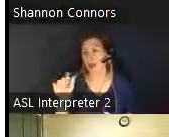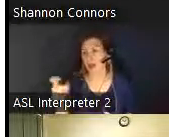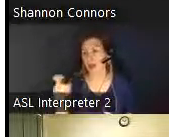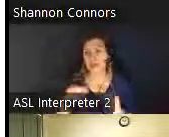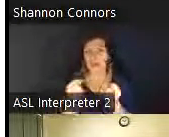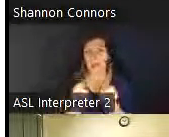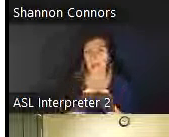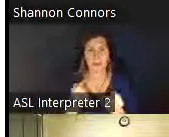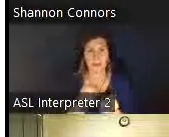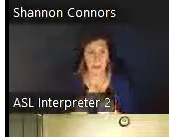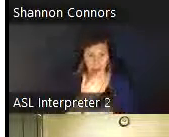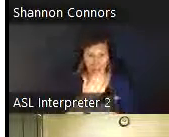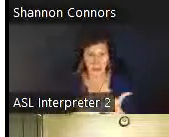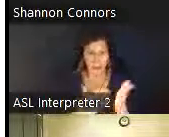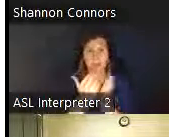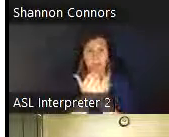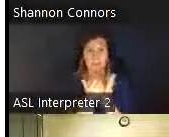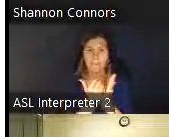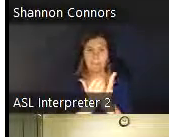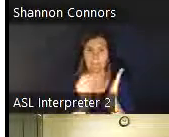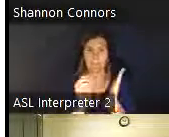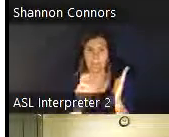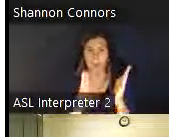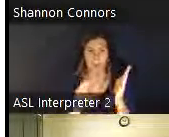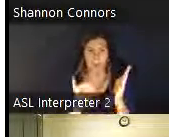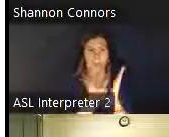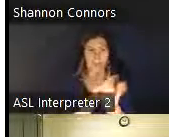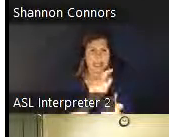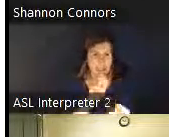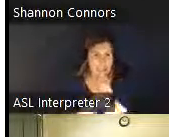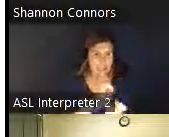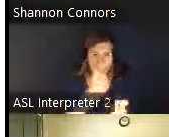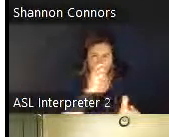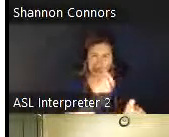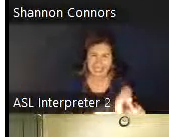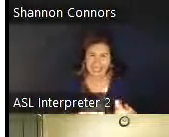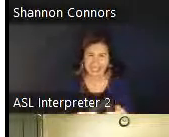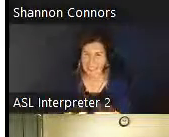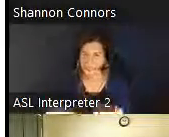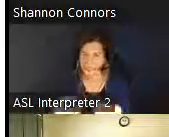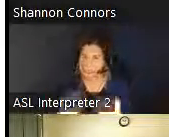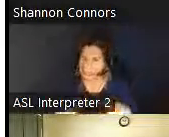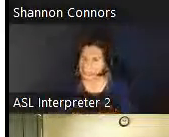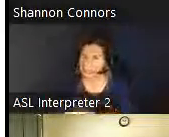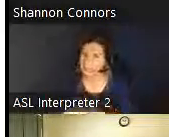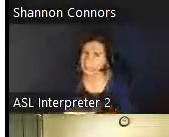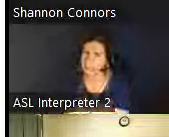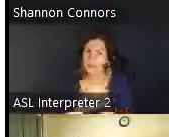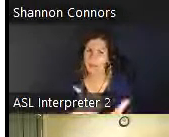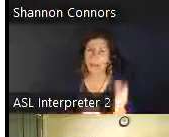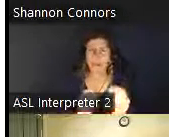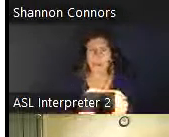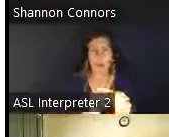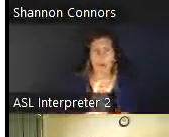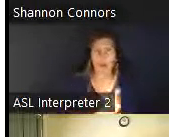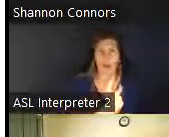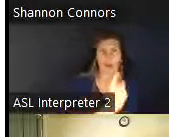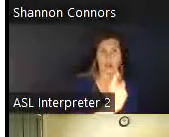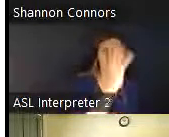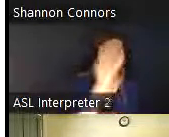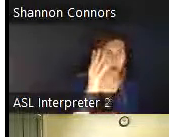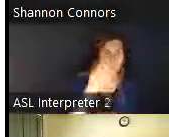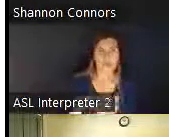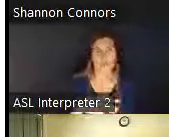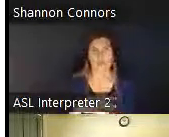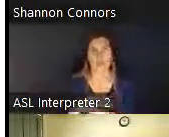adaptation menus that are specific to different ecosystem types, like a more conventional forestry and